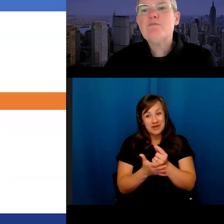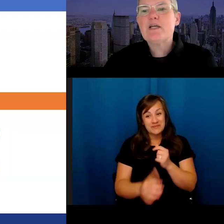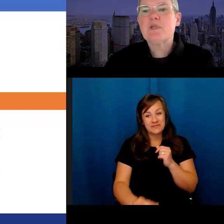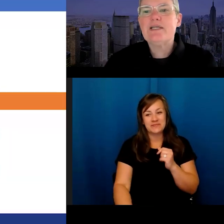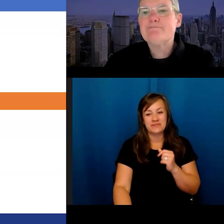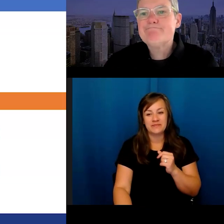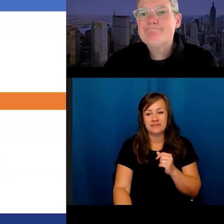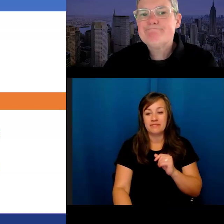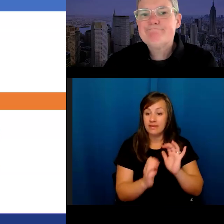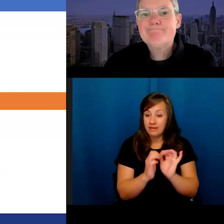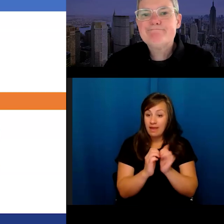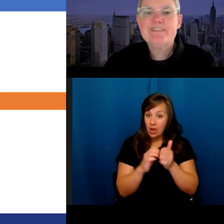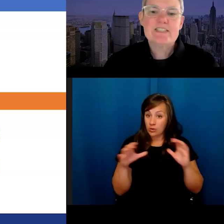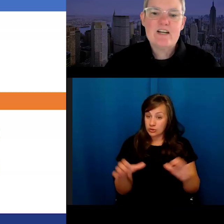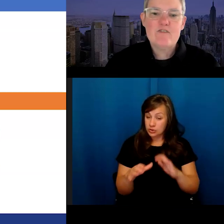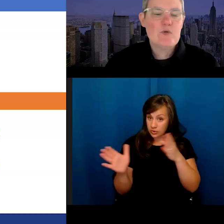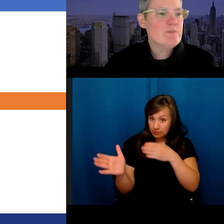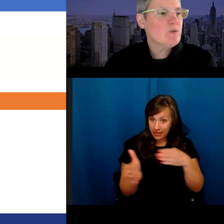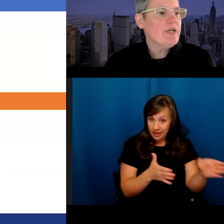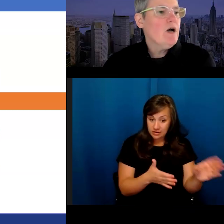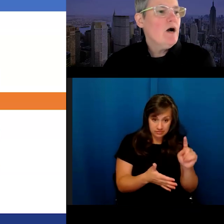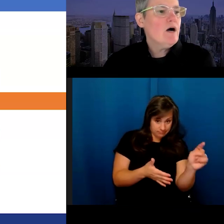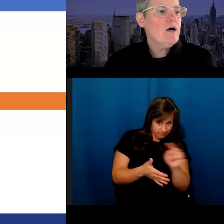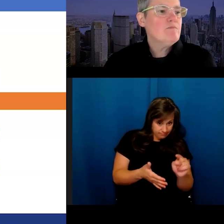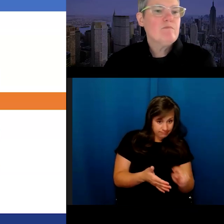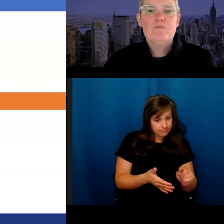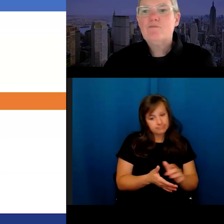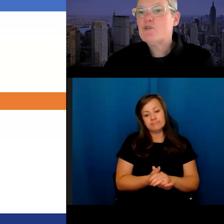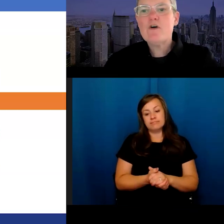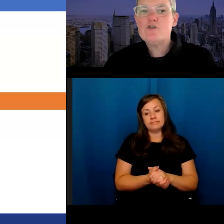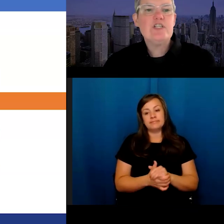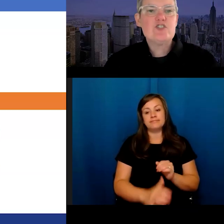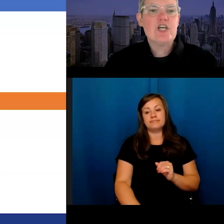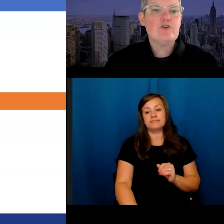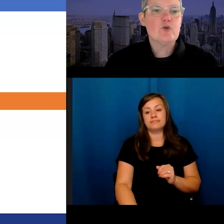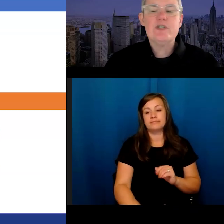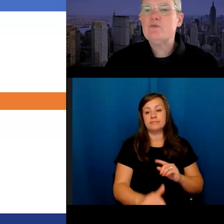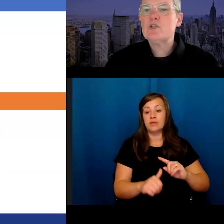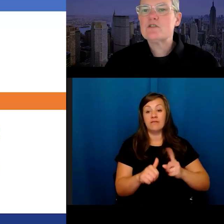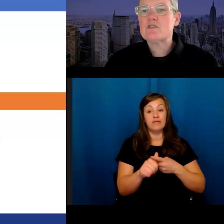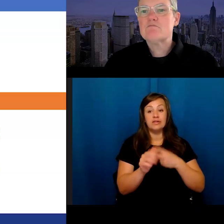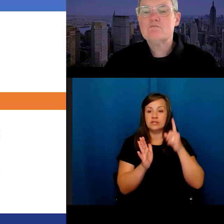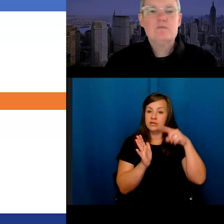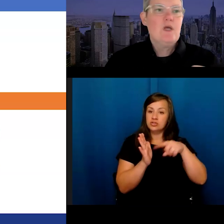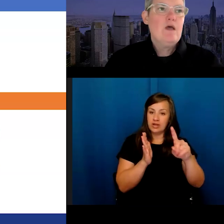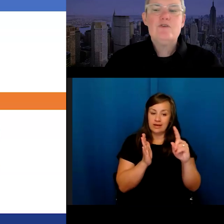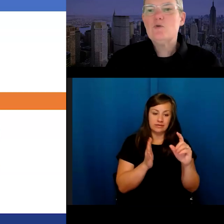So how do you make a plan? This is kind of always the big one. First of all, you need to check your degree